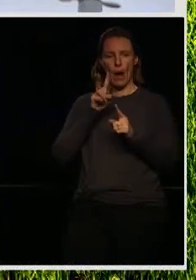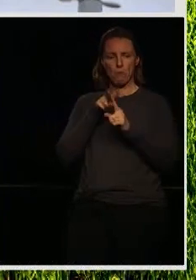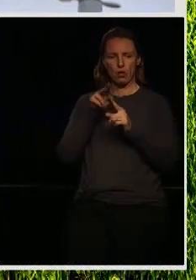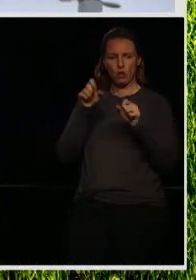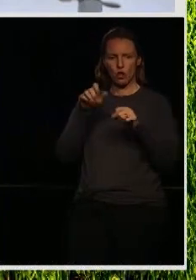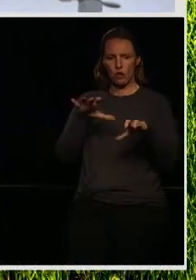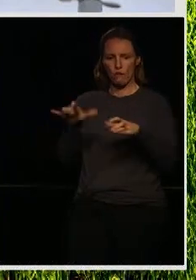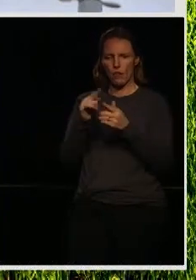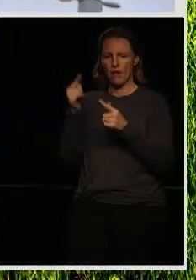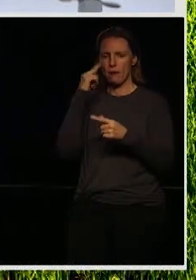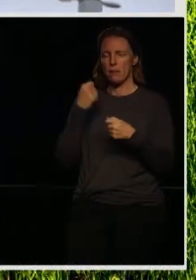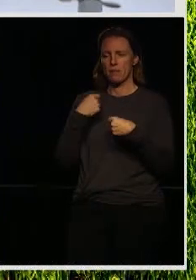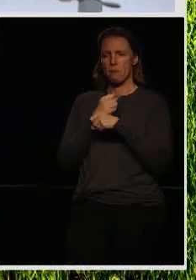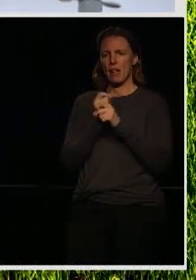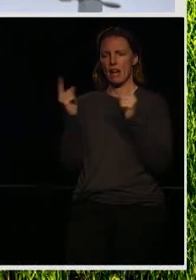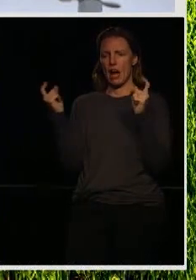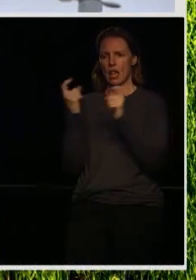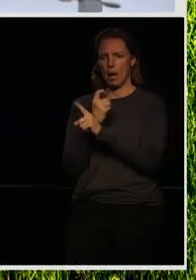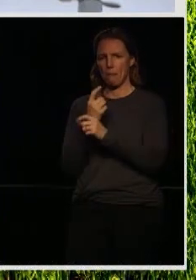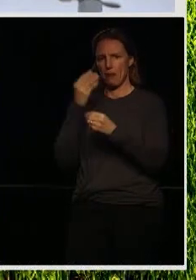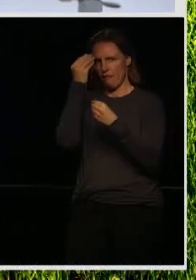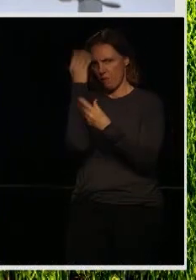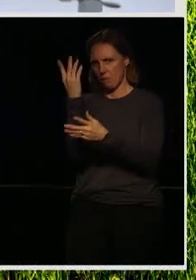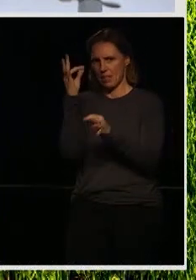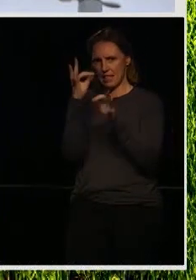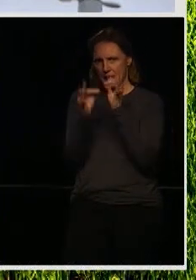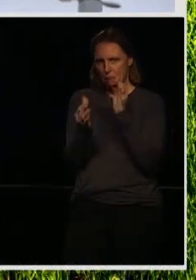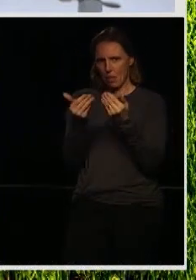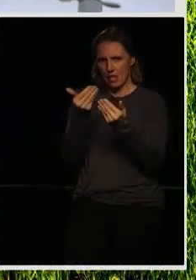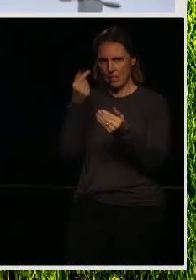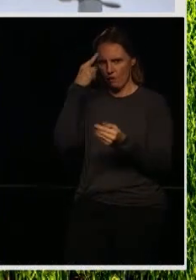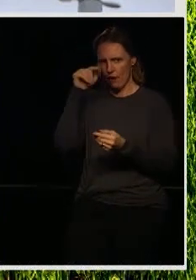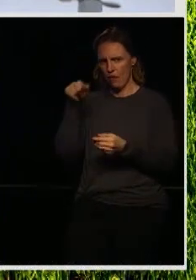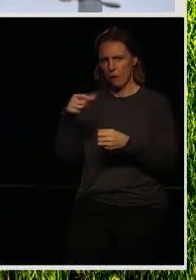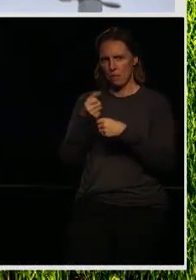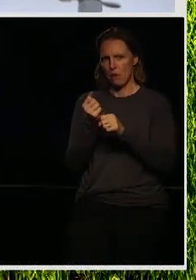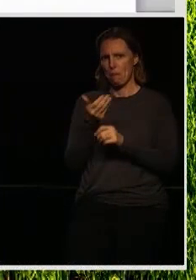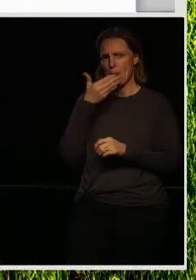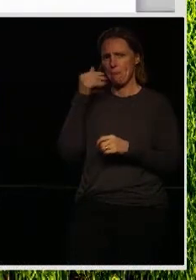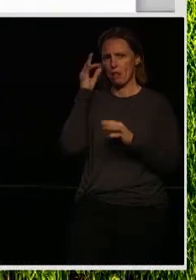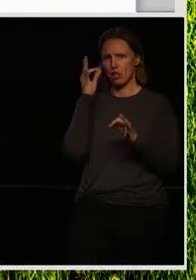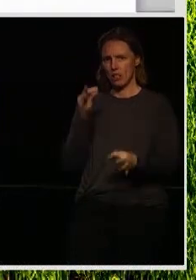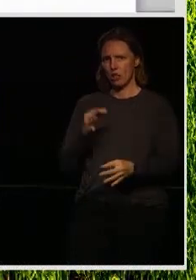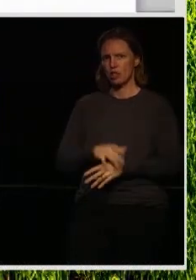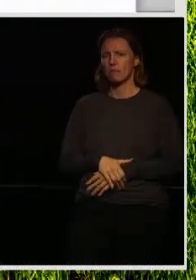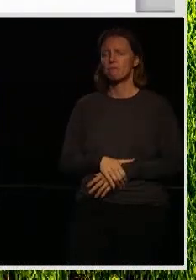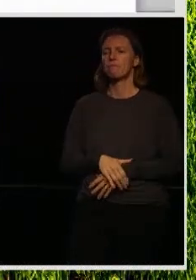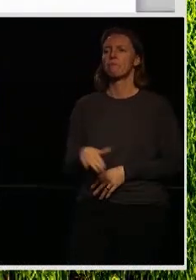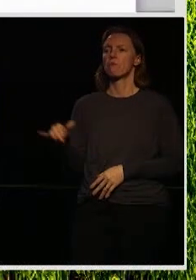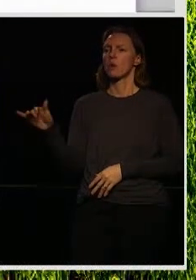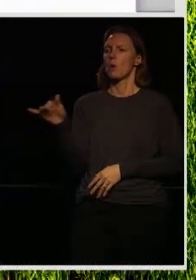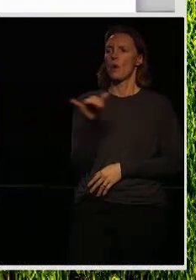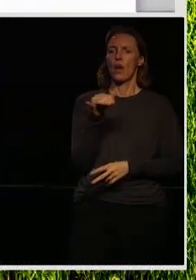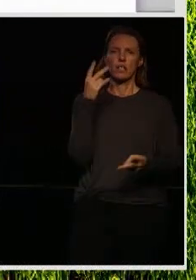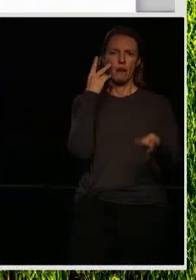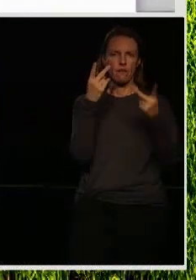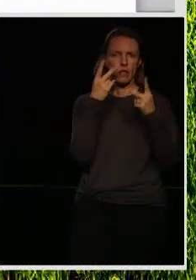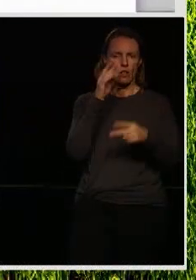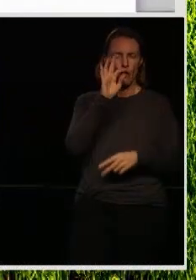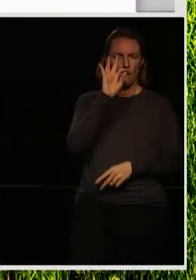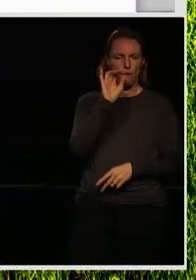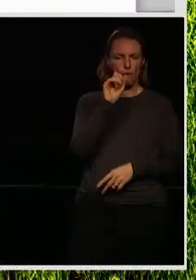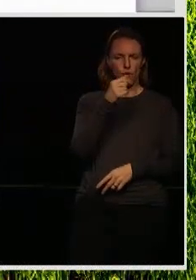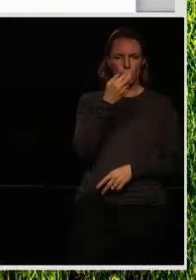make complicated information simple and easy for them so they can make better decisions. We also visited Forge